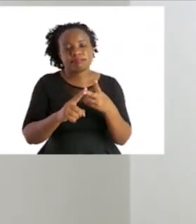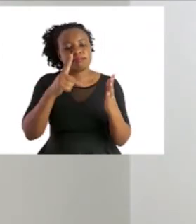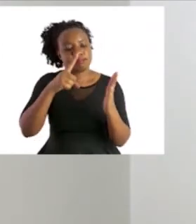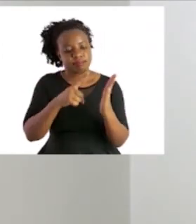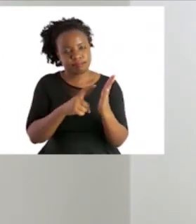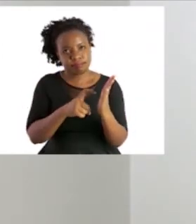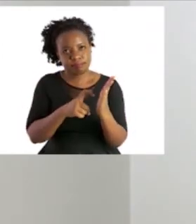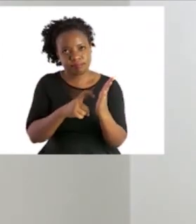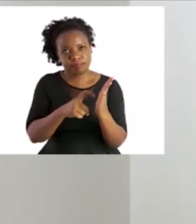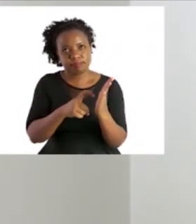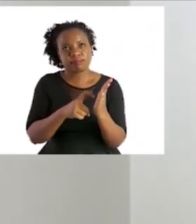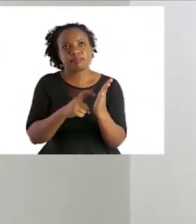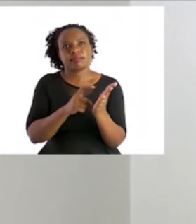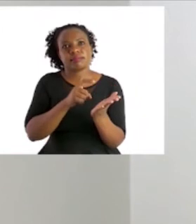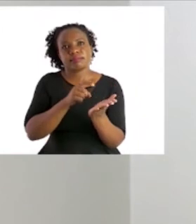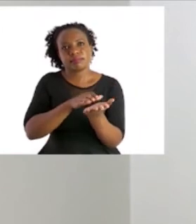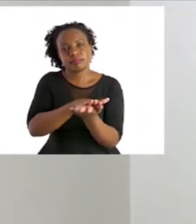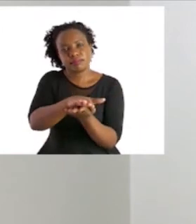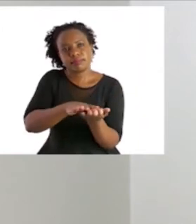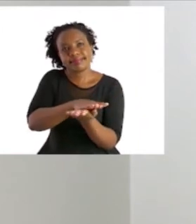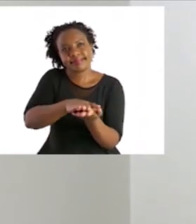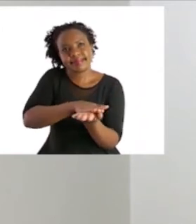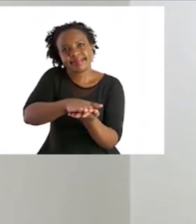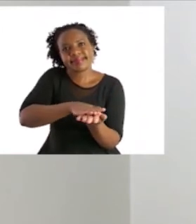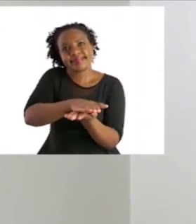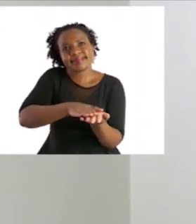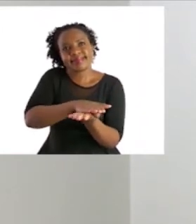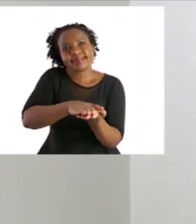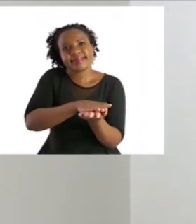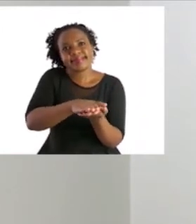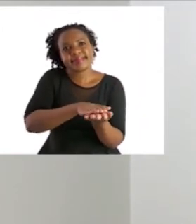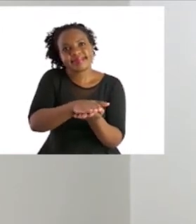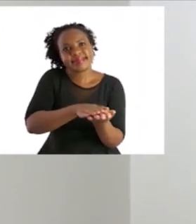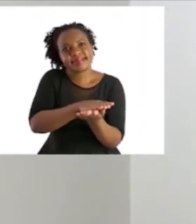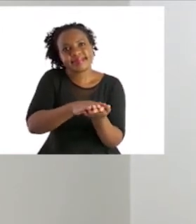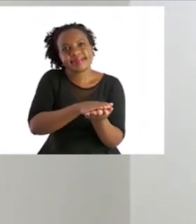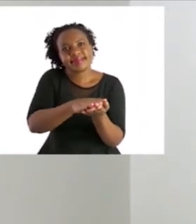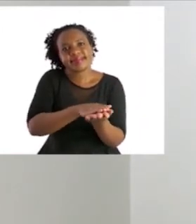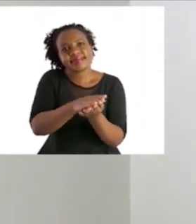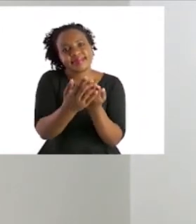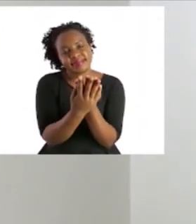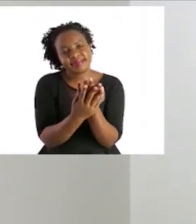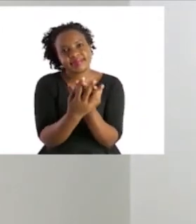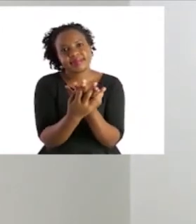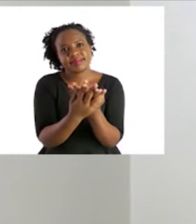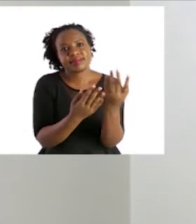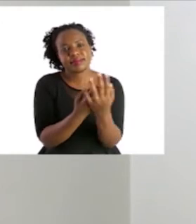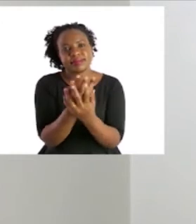of sanitizer and rub in the palms